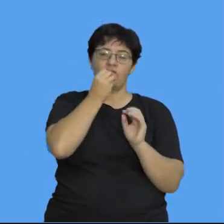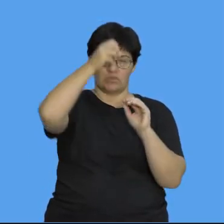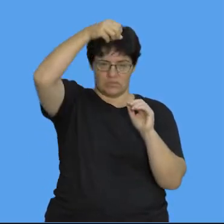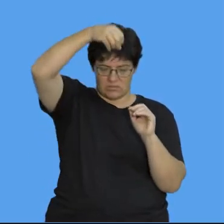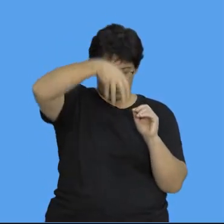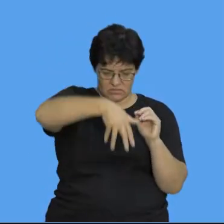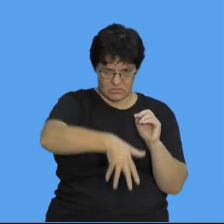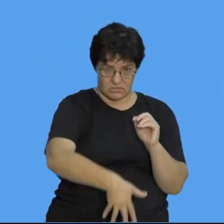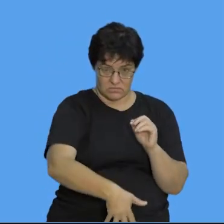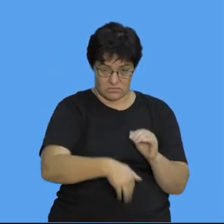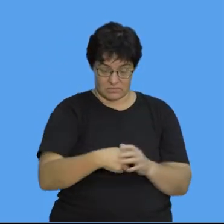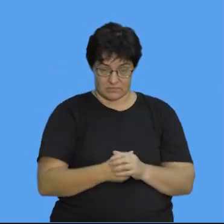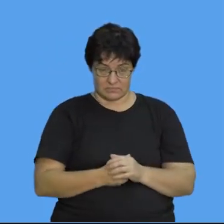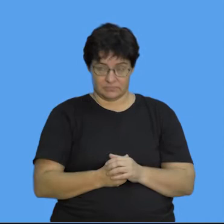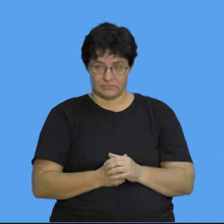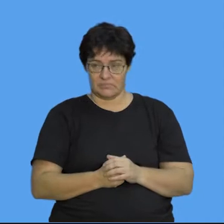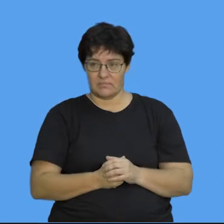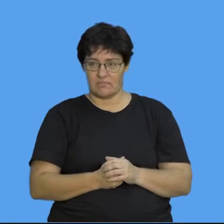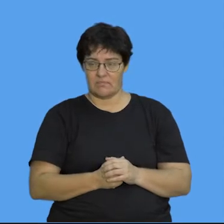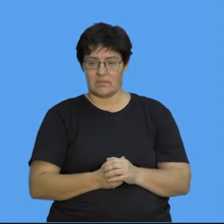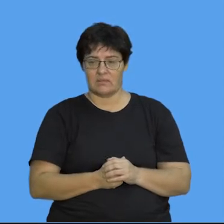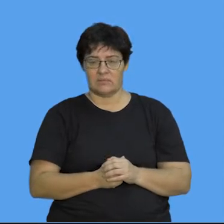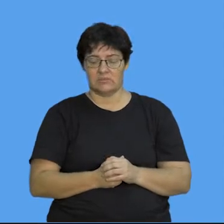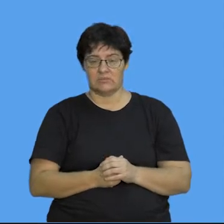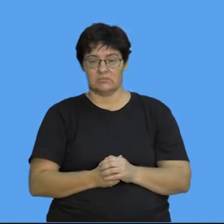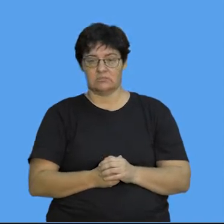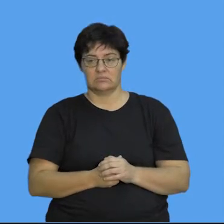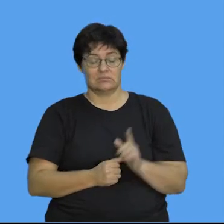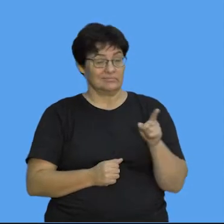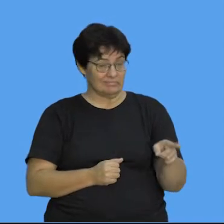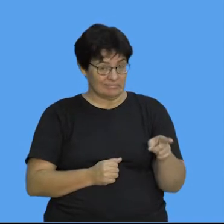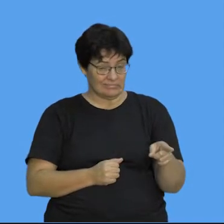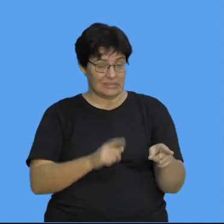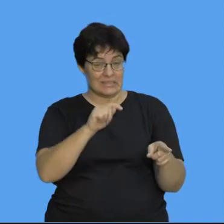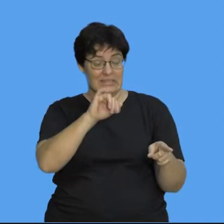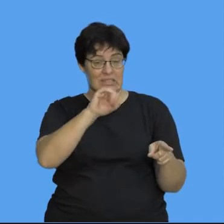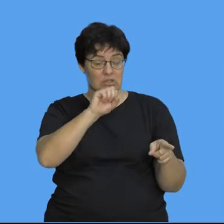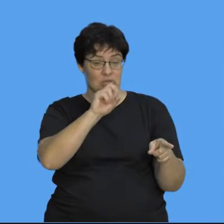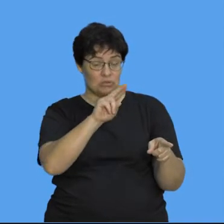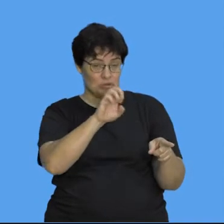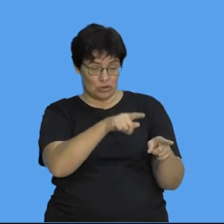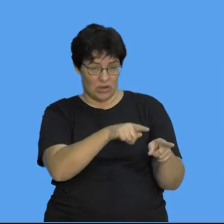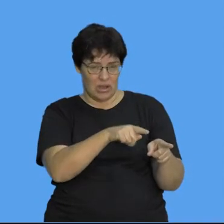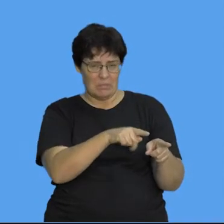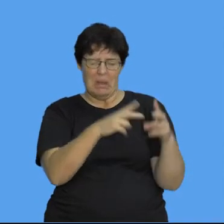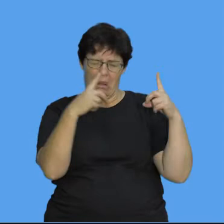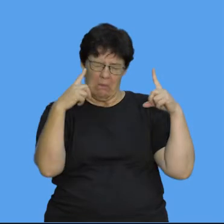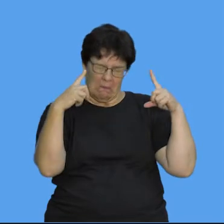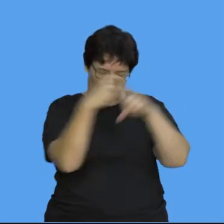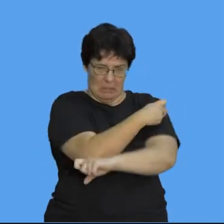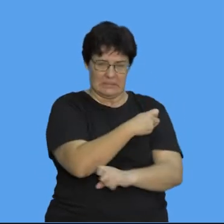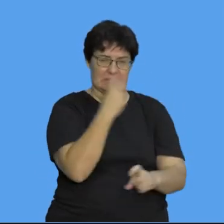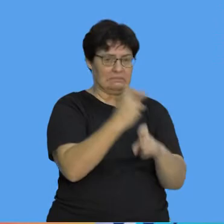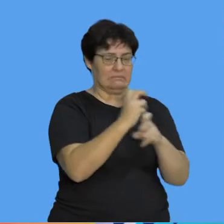right? This was phloem over here. Now, those tissues were like quite